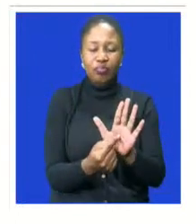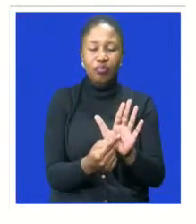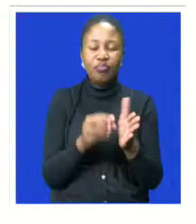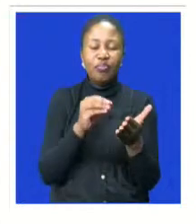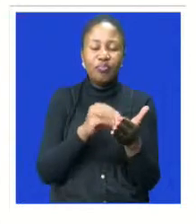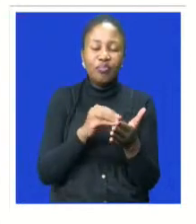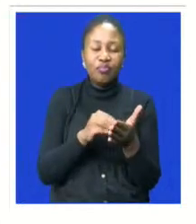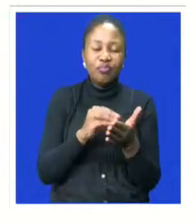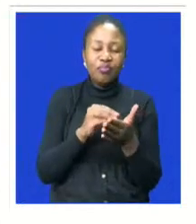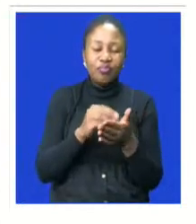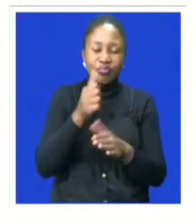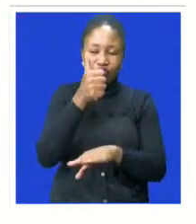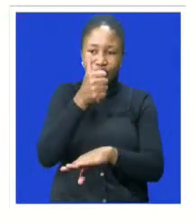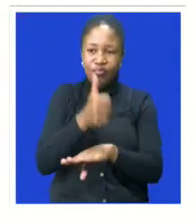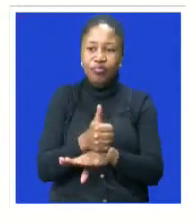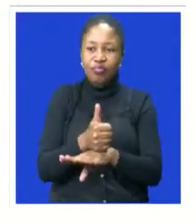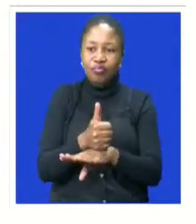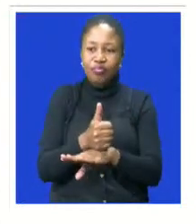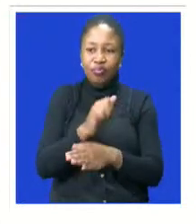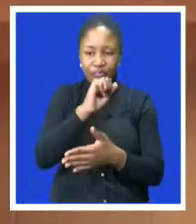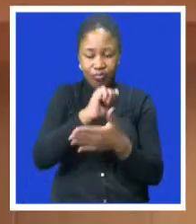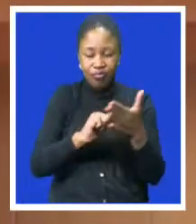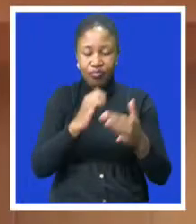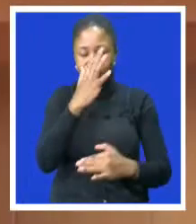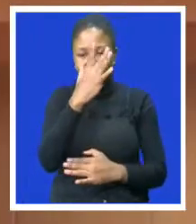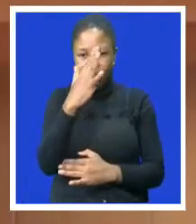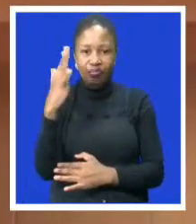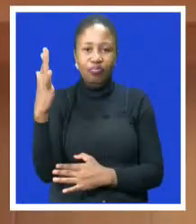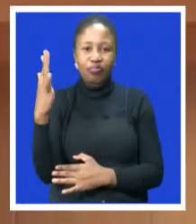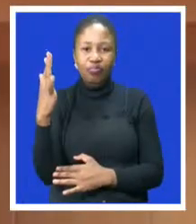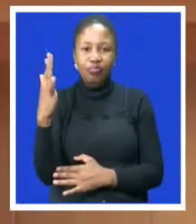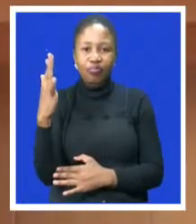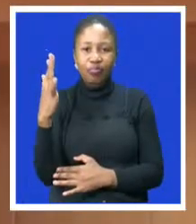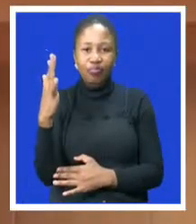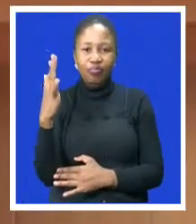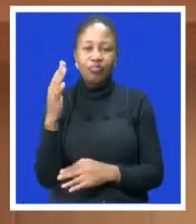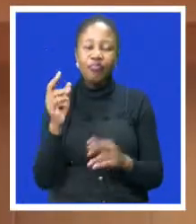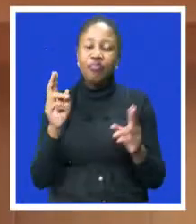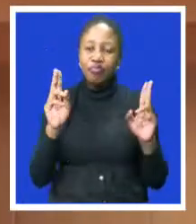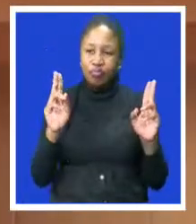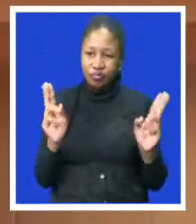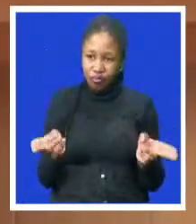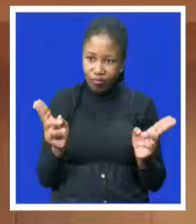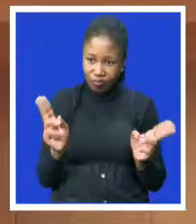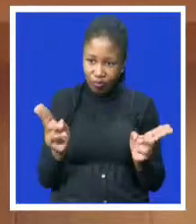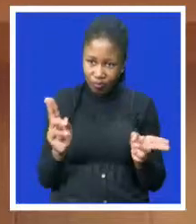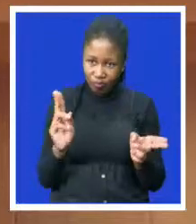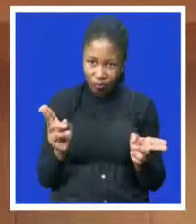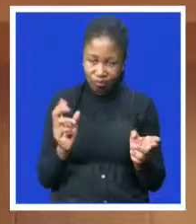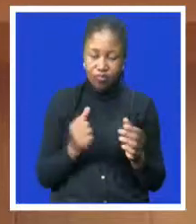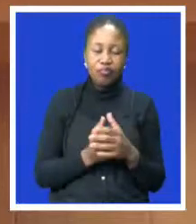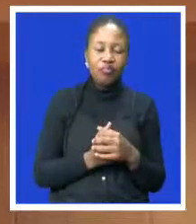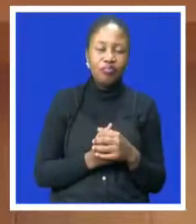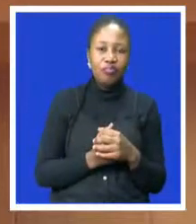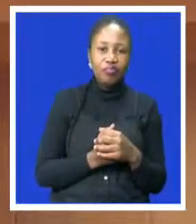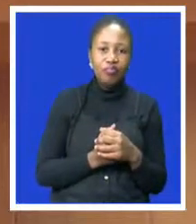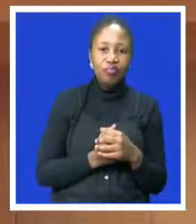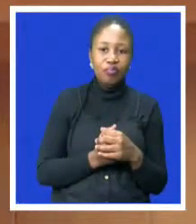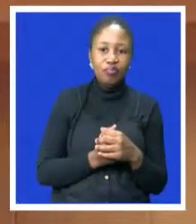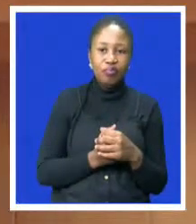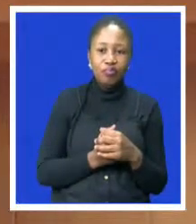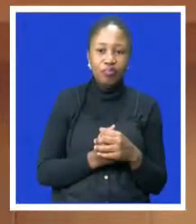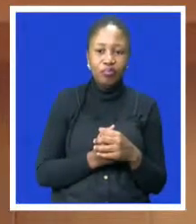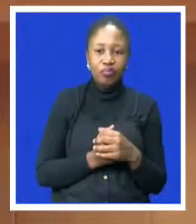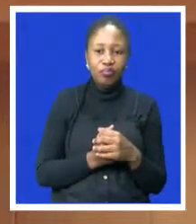wood, and wood comes from nature. Yes. Okay, dear Lena, let